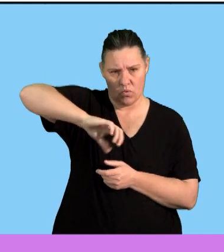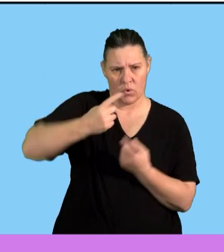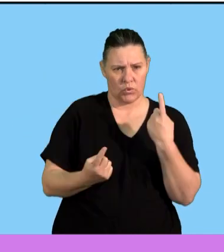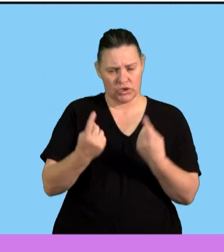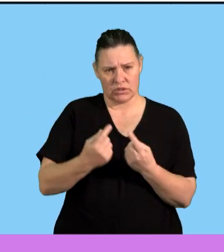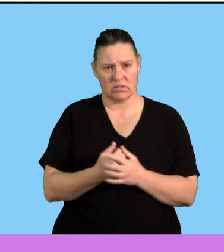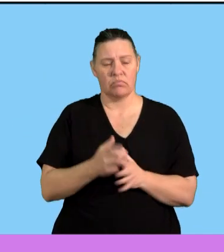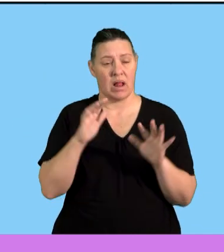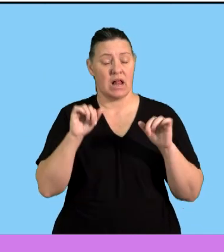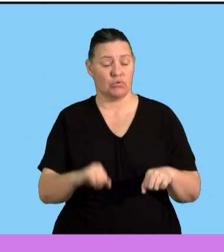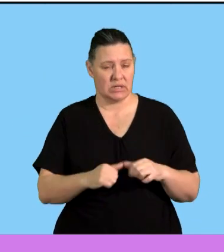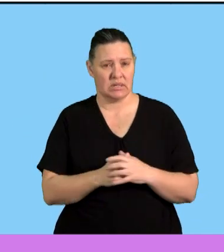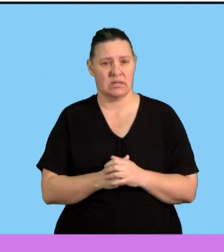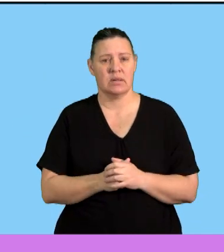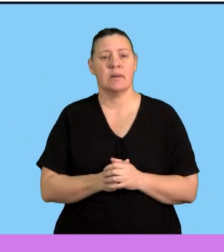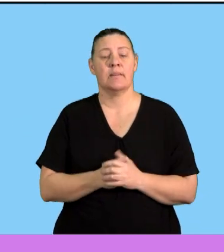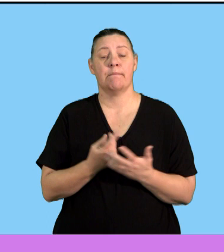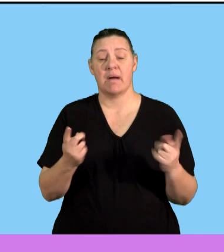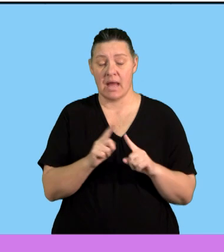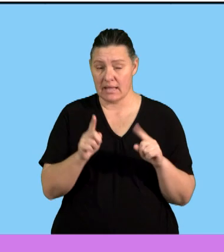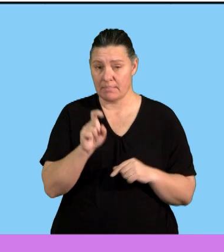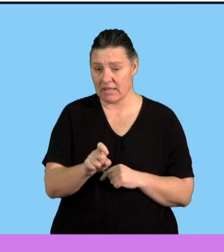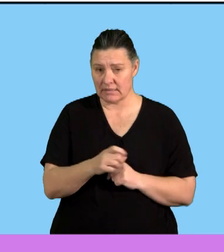it, we will agree that this nut must be